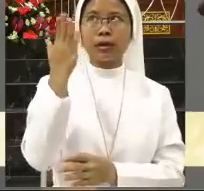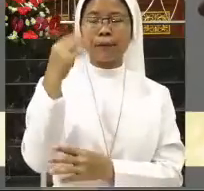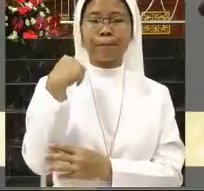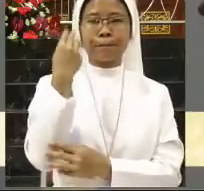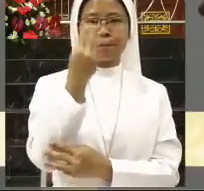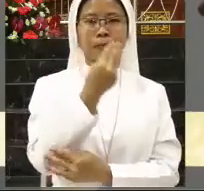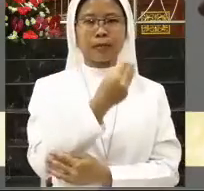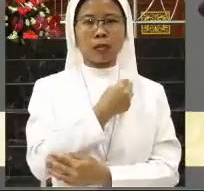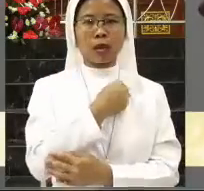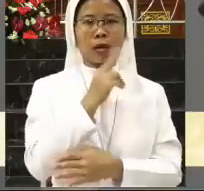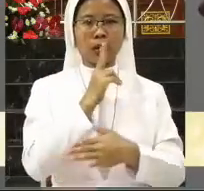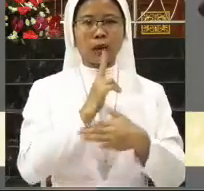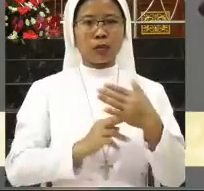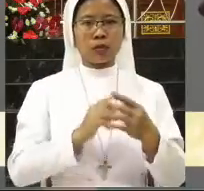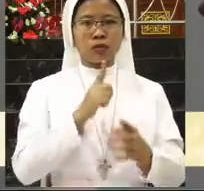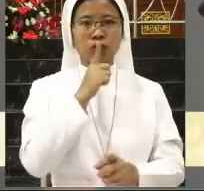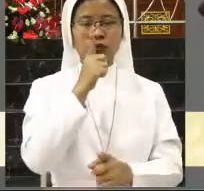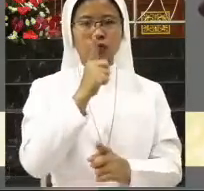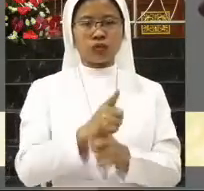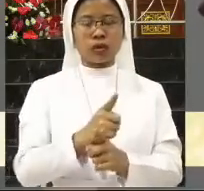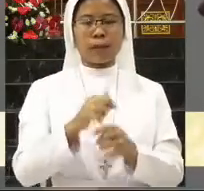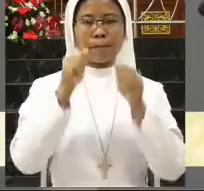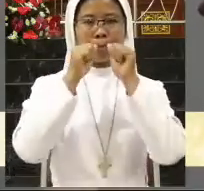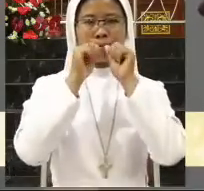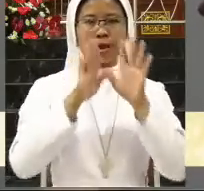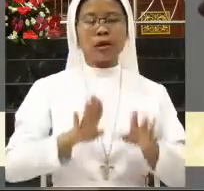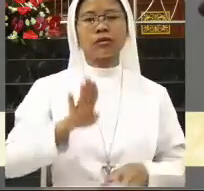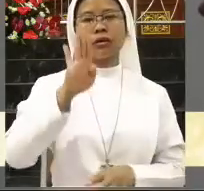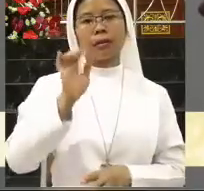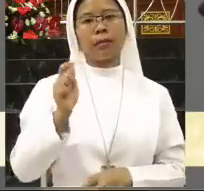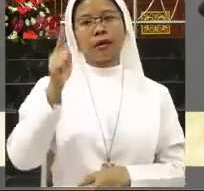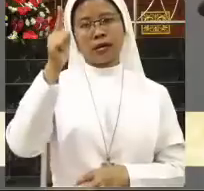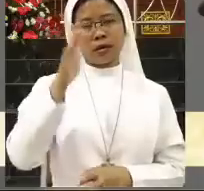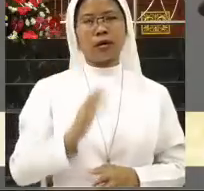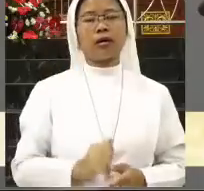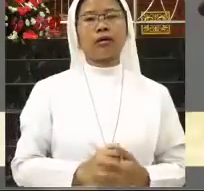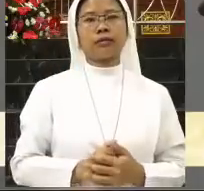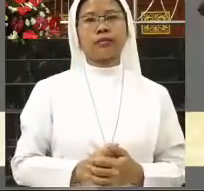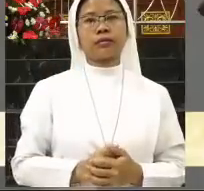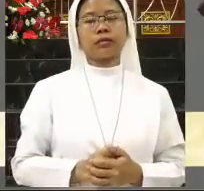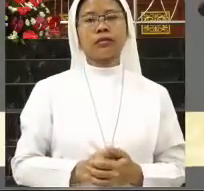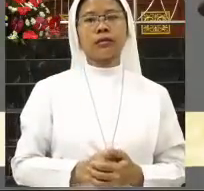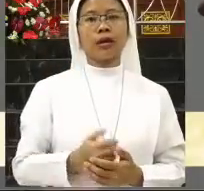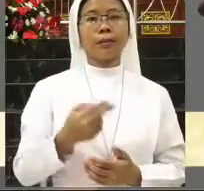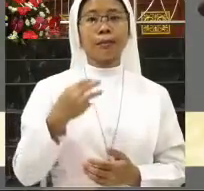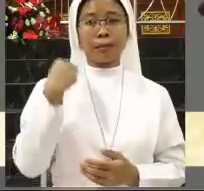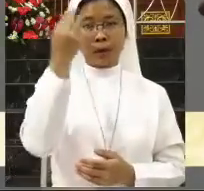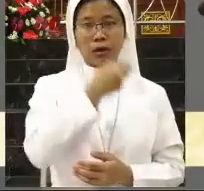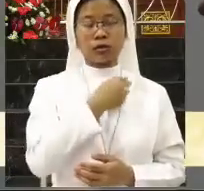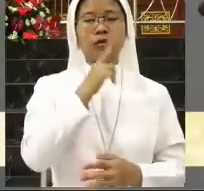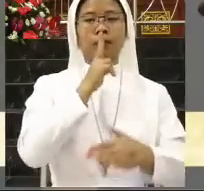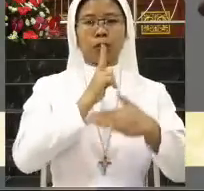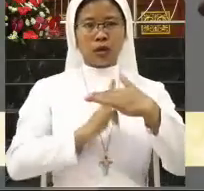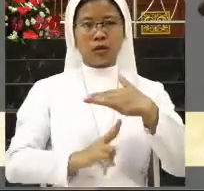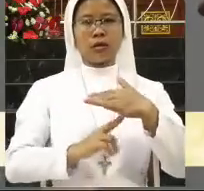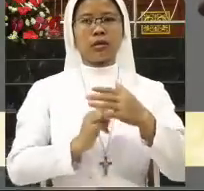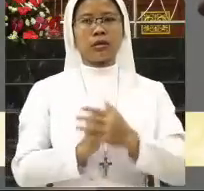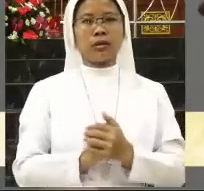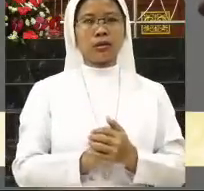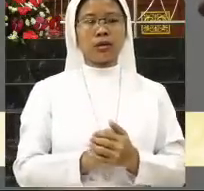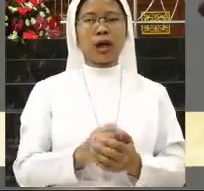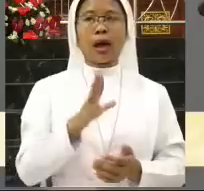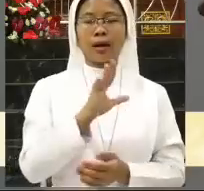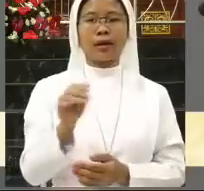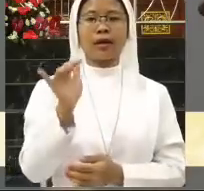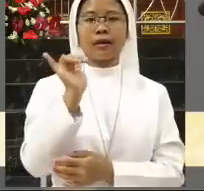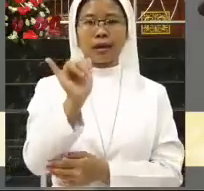humble is to be truly blessed by God. Her humility, her fiat to